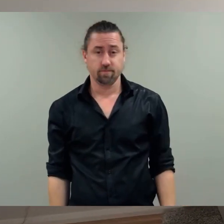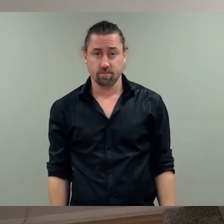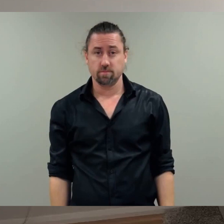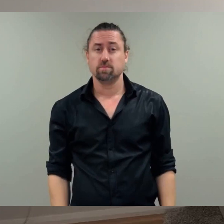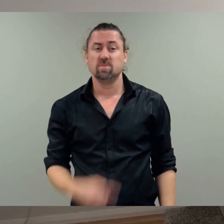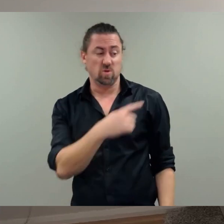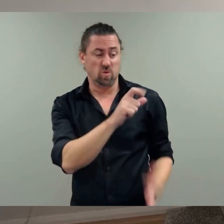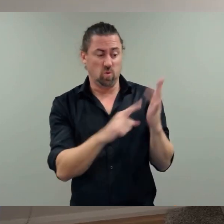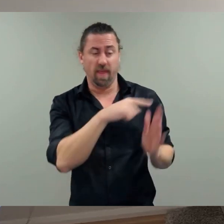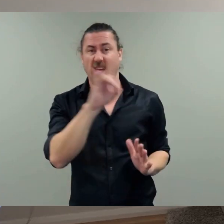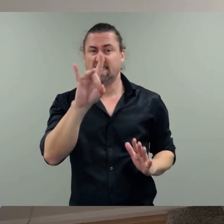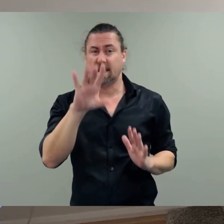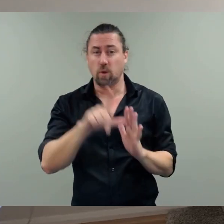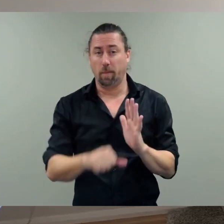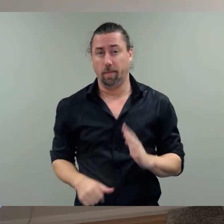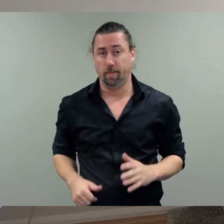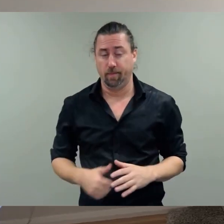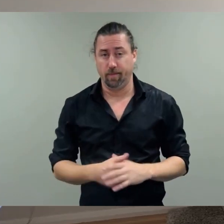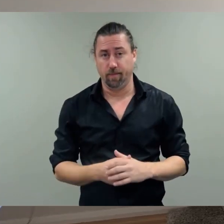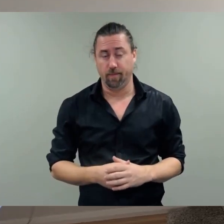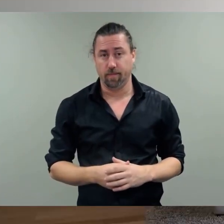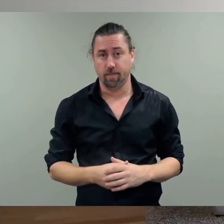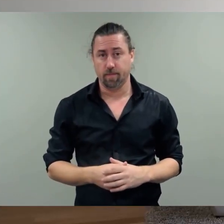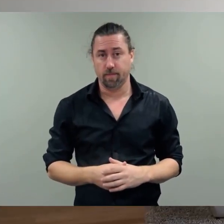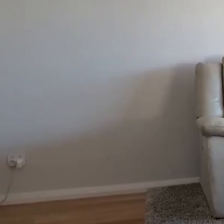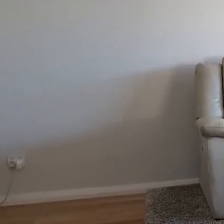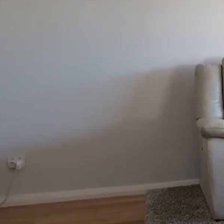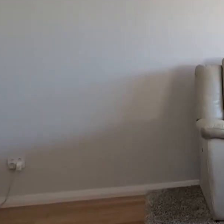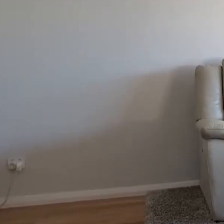position. Repeat for a total of 10 times.